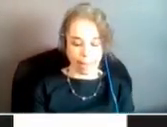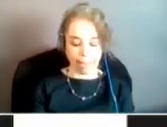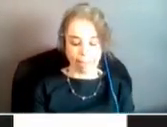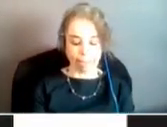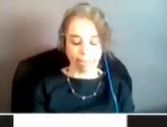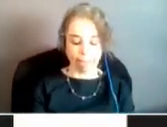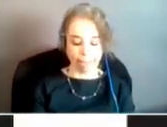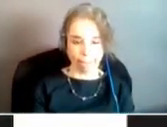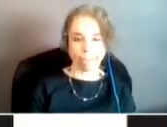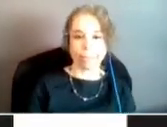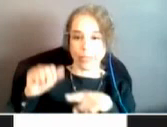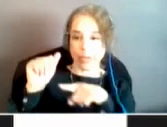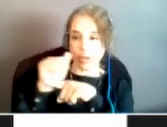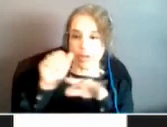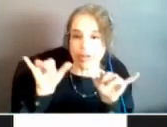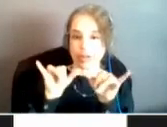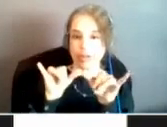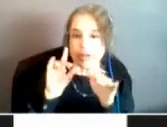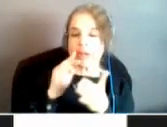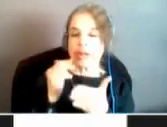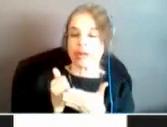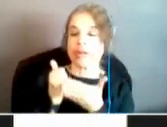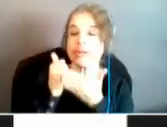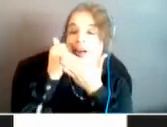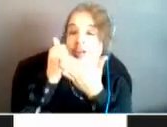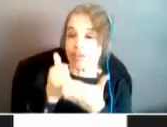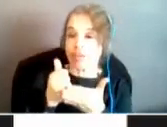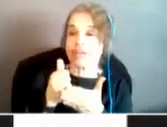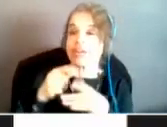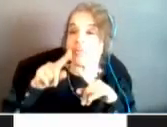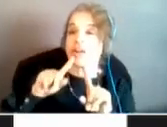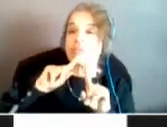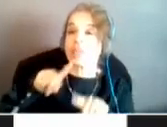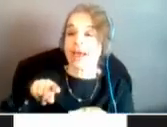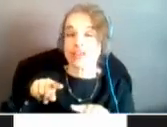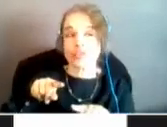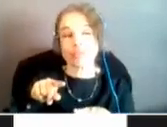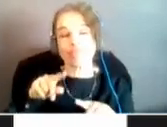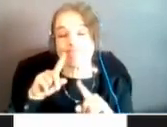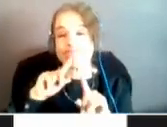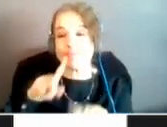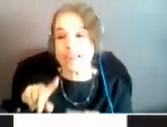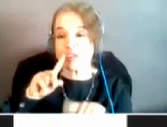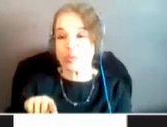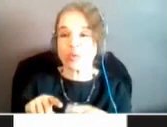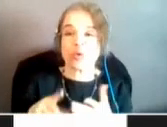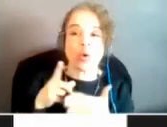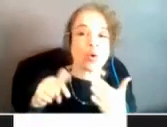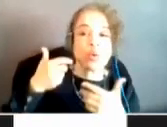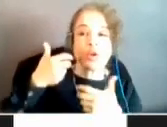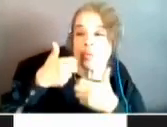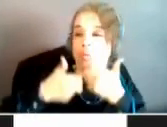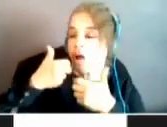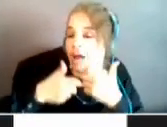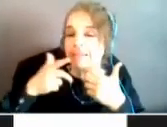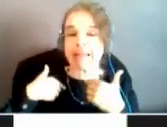so practical measures include helping people find a viable answer, you know, to, you know, whatever problem it